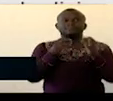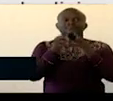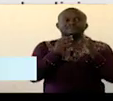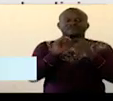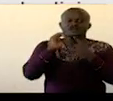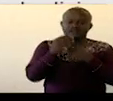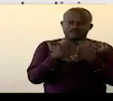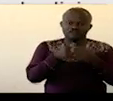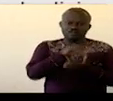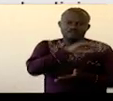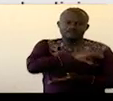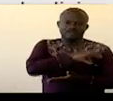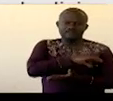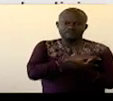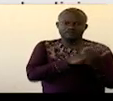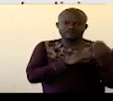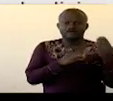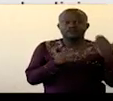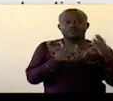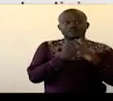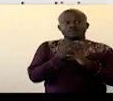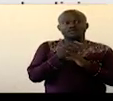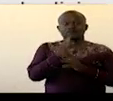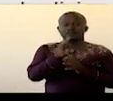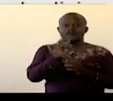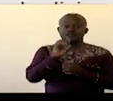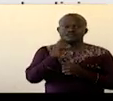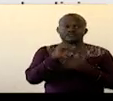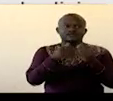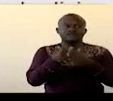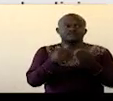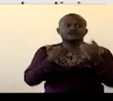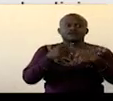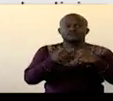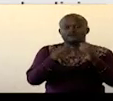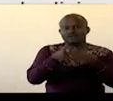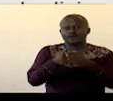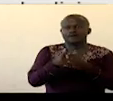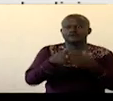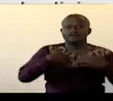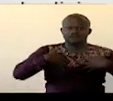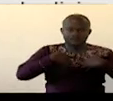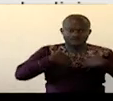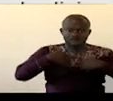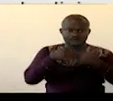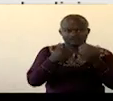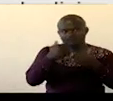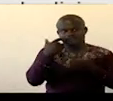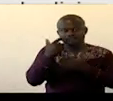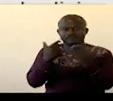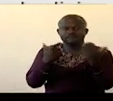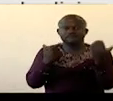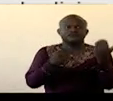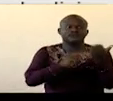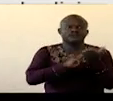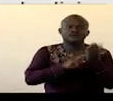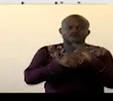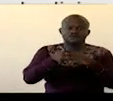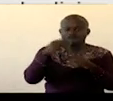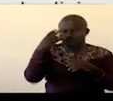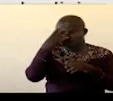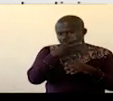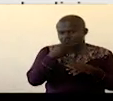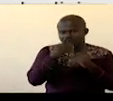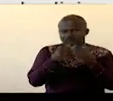cultural benefits. Biodiversity has different plants and animals, so those can be used for beauty